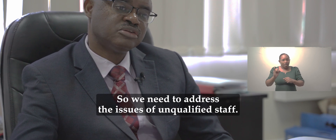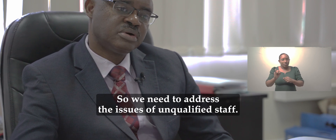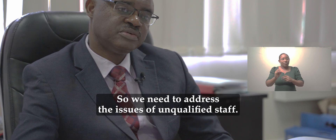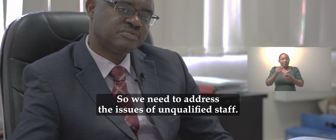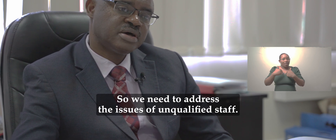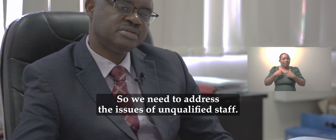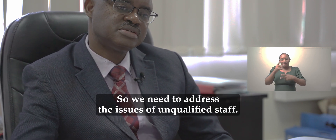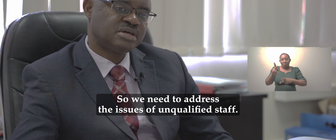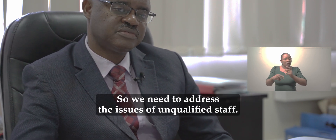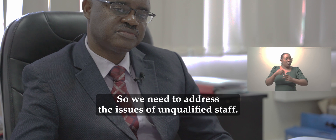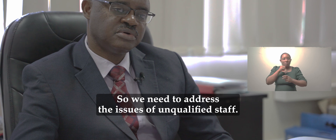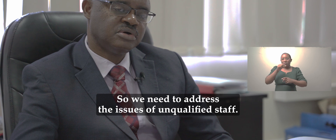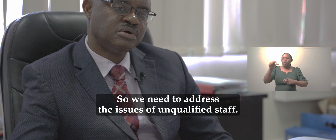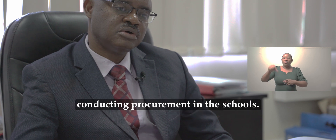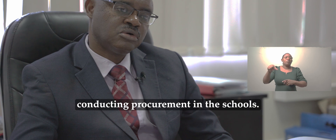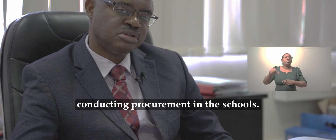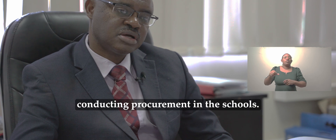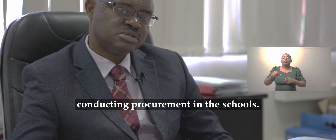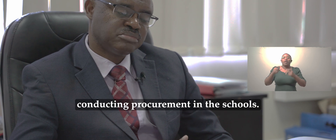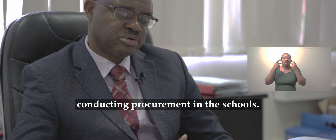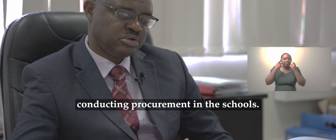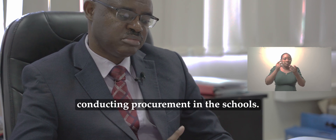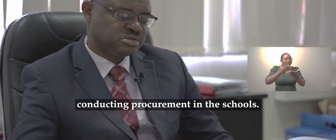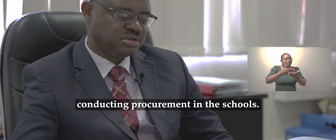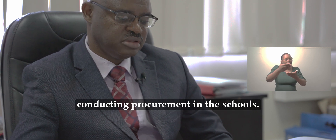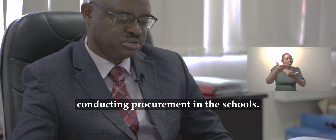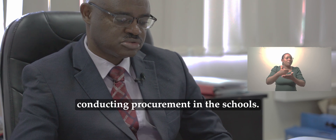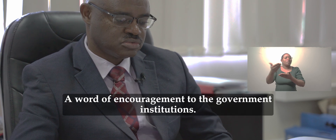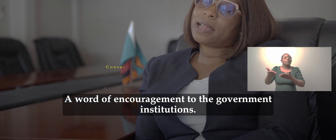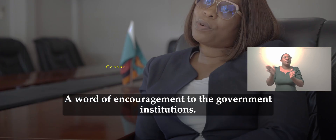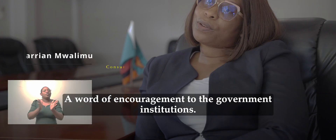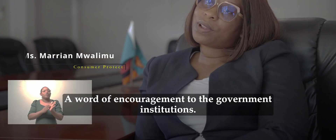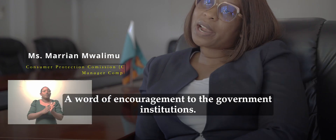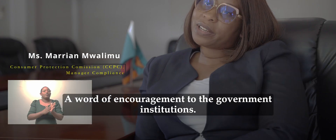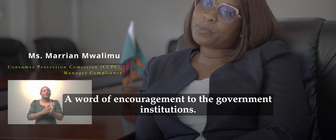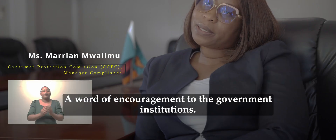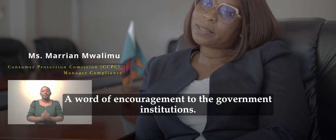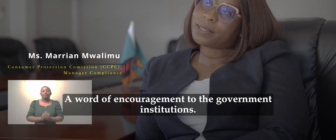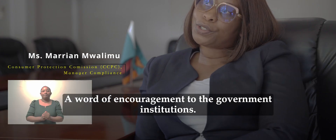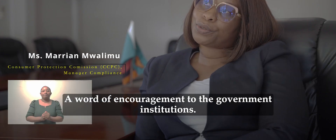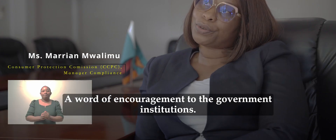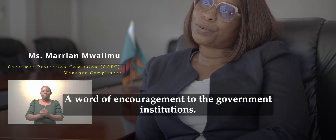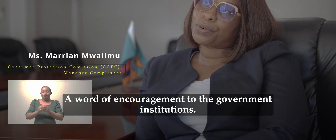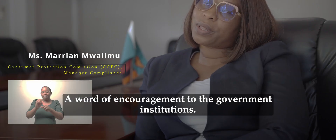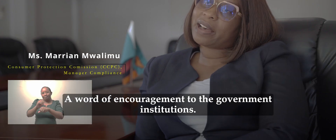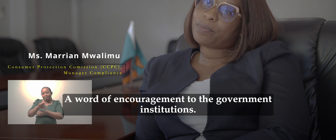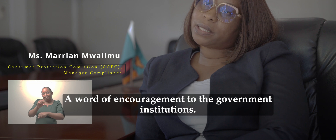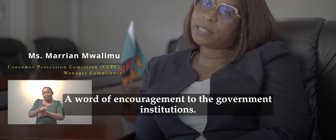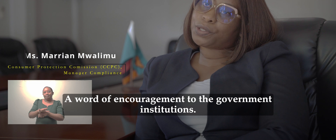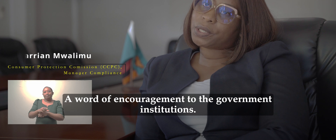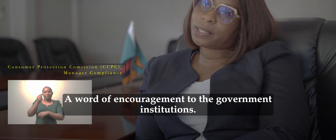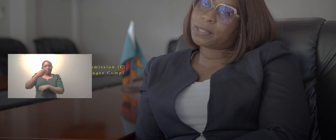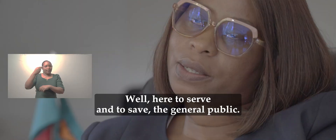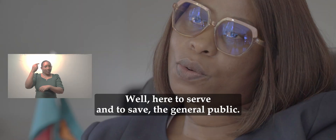of unqualified staff conducting procurement in the schools. A word of encouragement to the